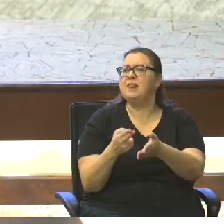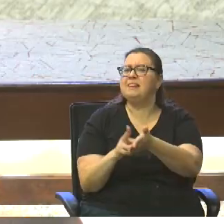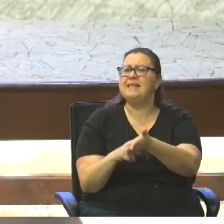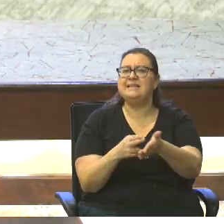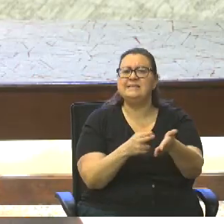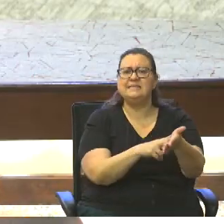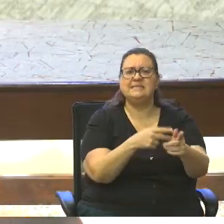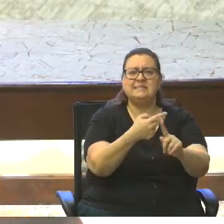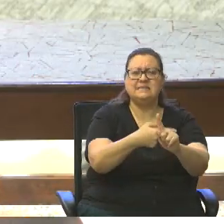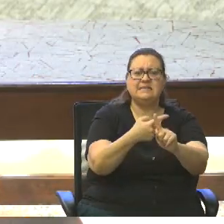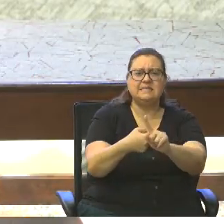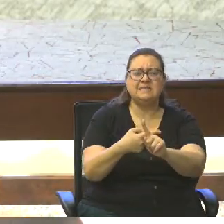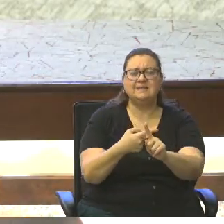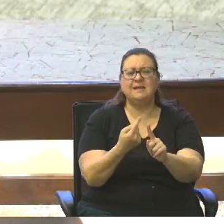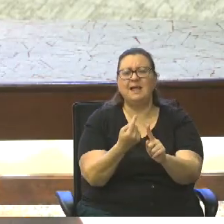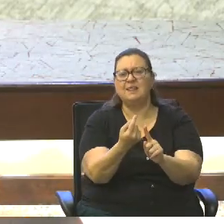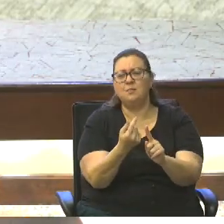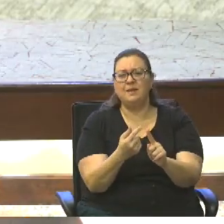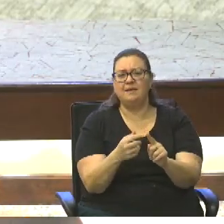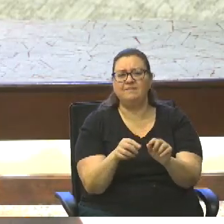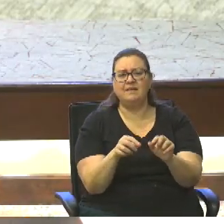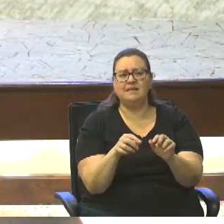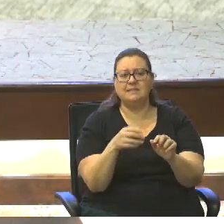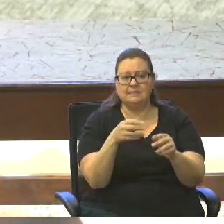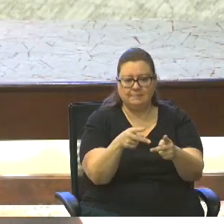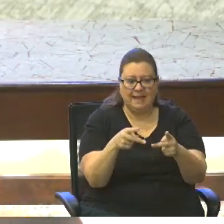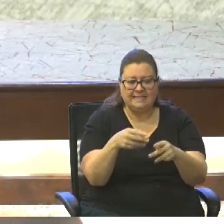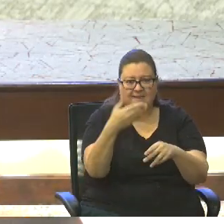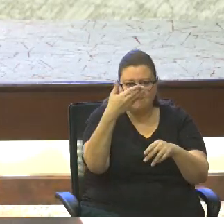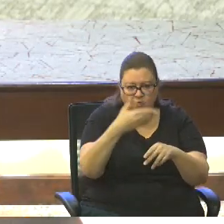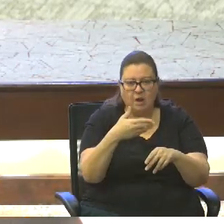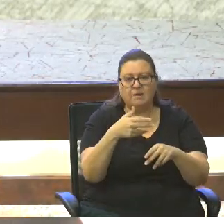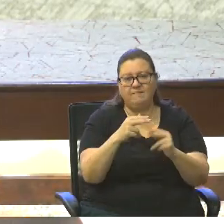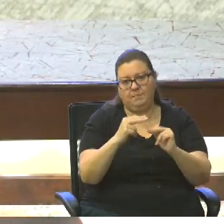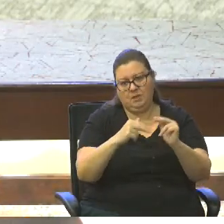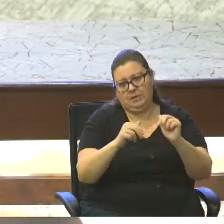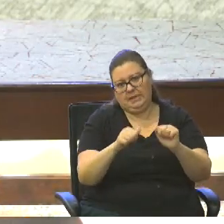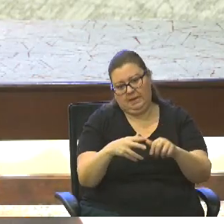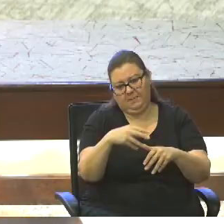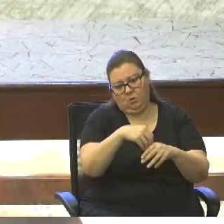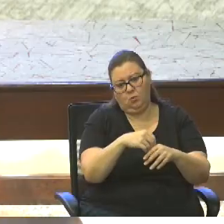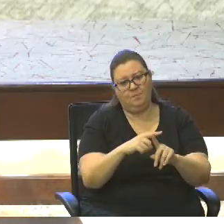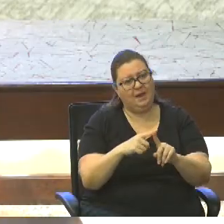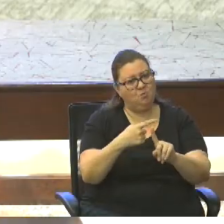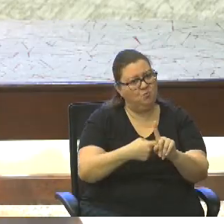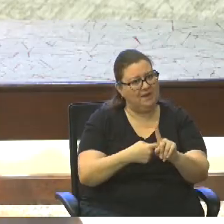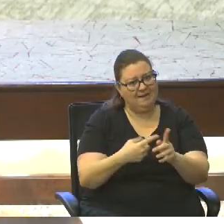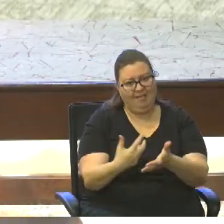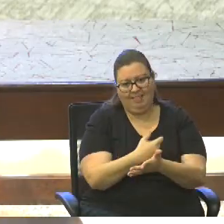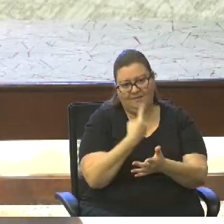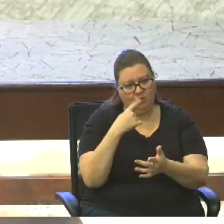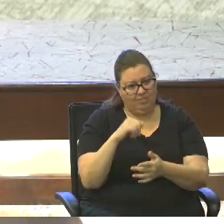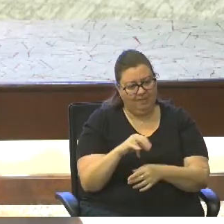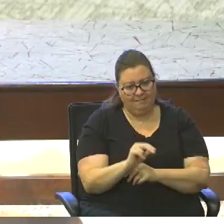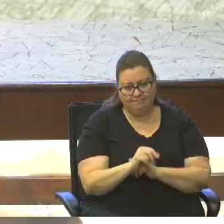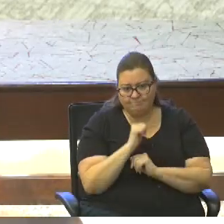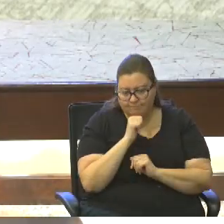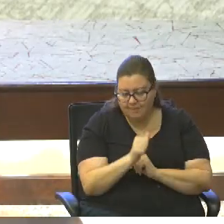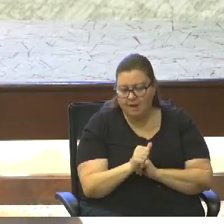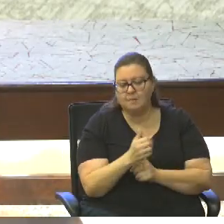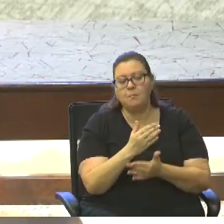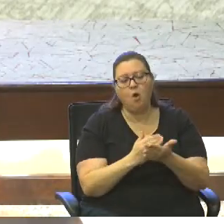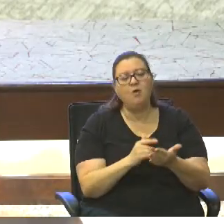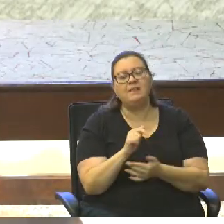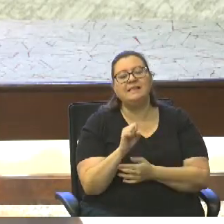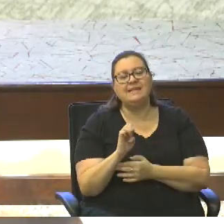little bit of apron space in front of the building for utilization by the tenant, but no rent is being collected on that. It's part of their leasehold, but